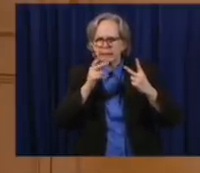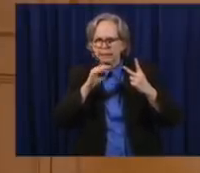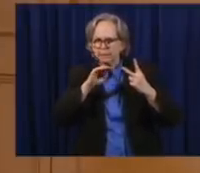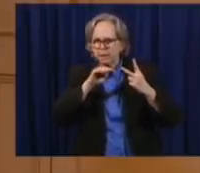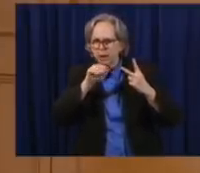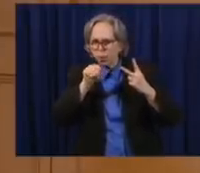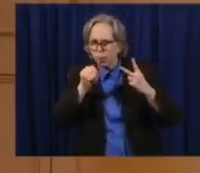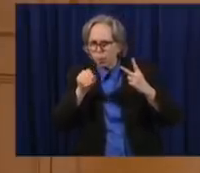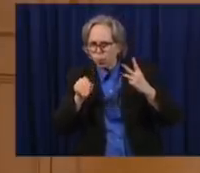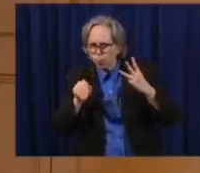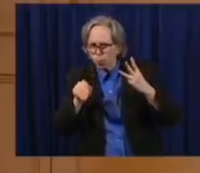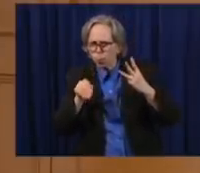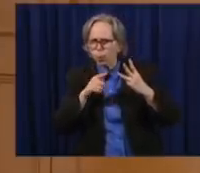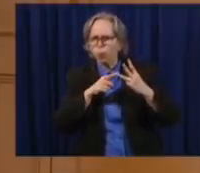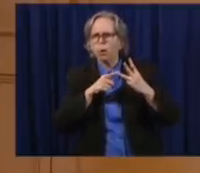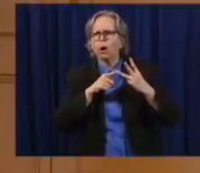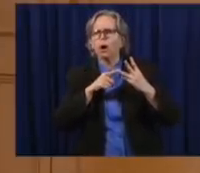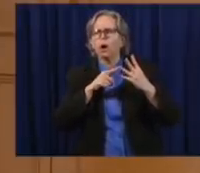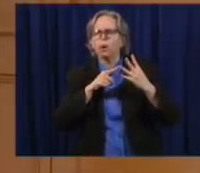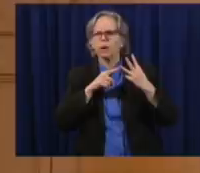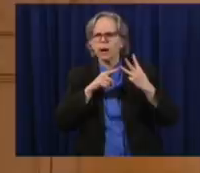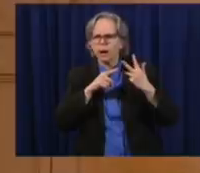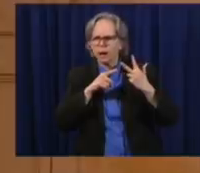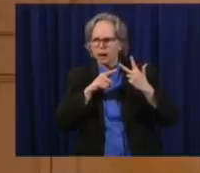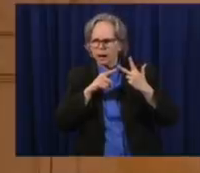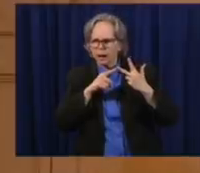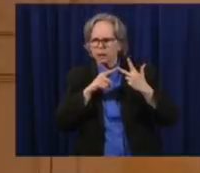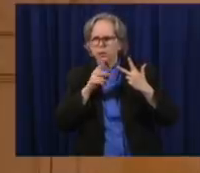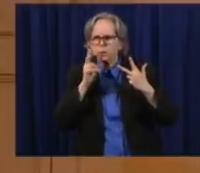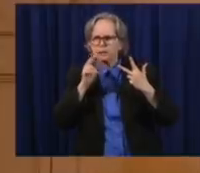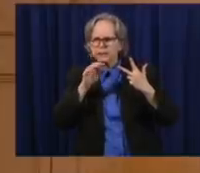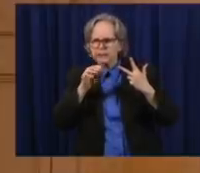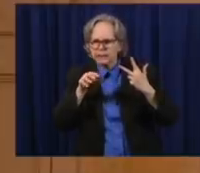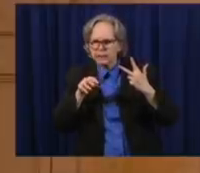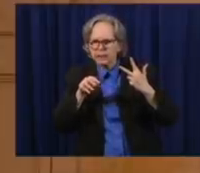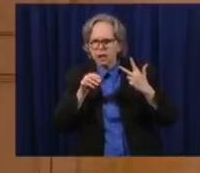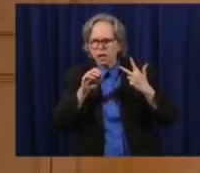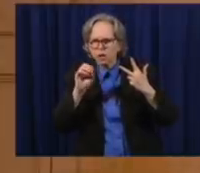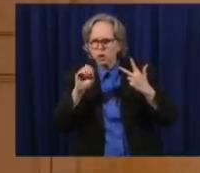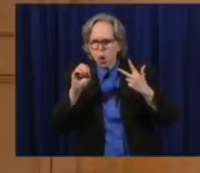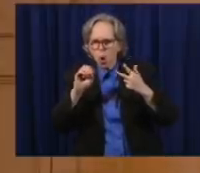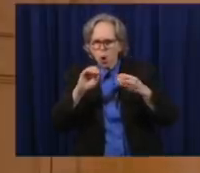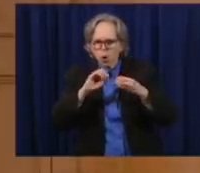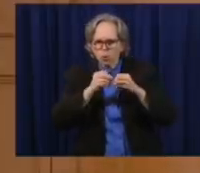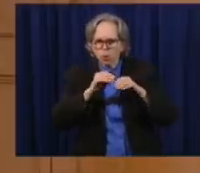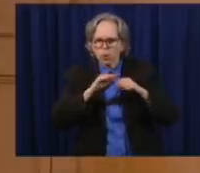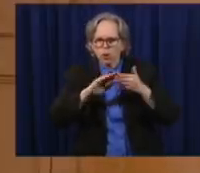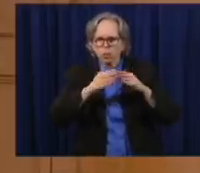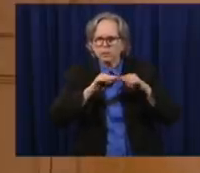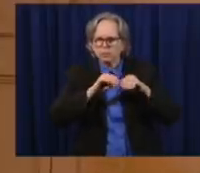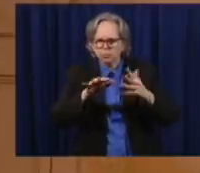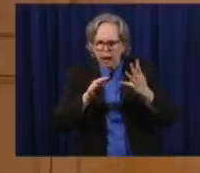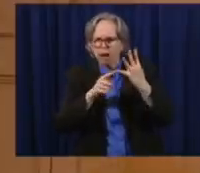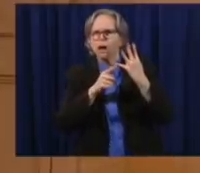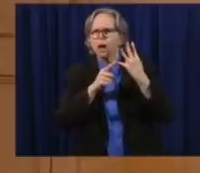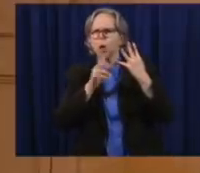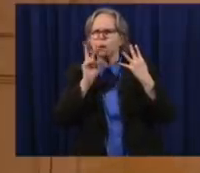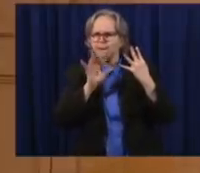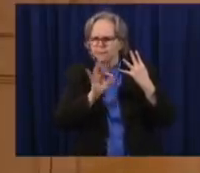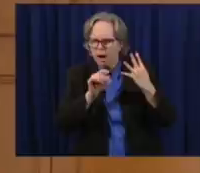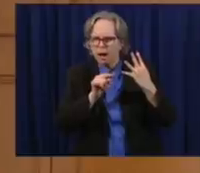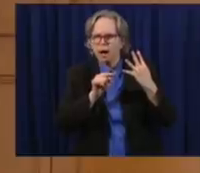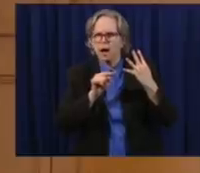that basically you're looking for signs that we're having community spread. And so there are a number of